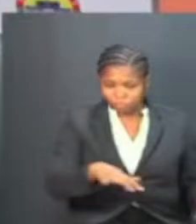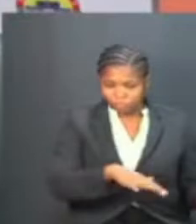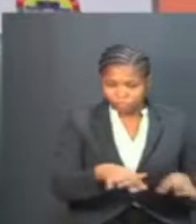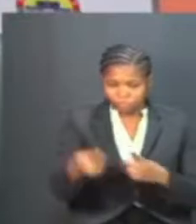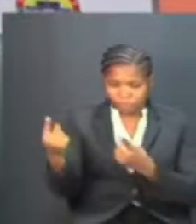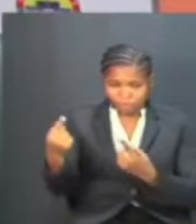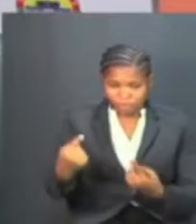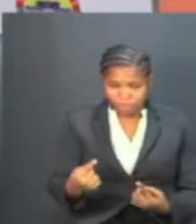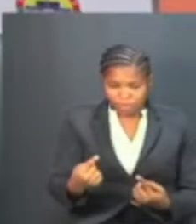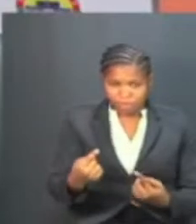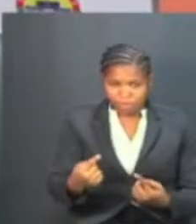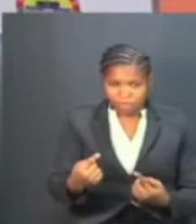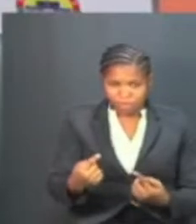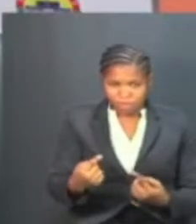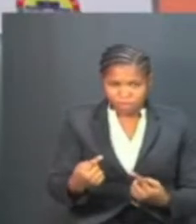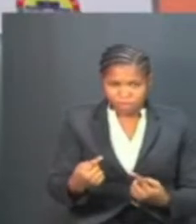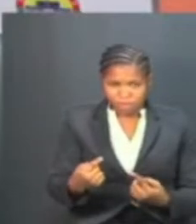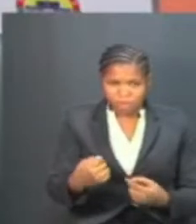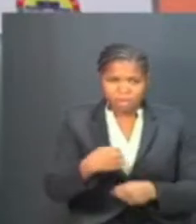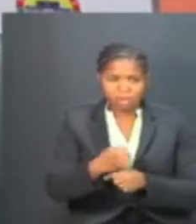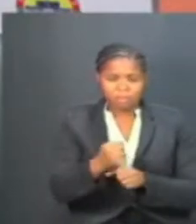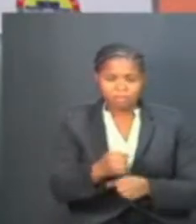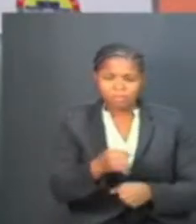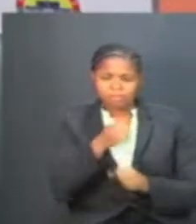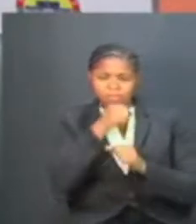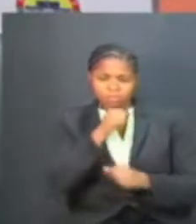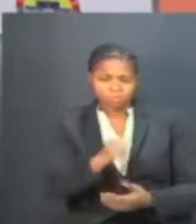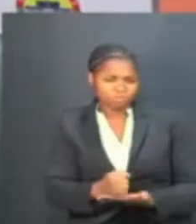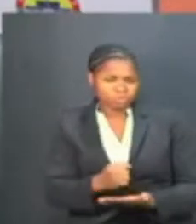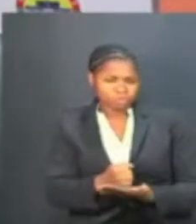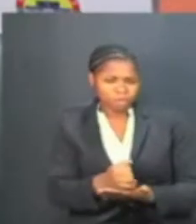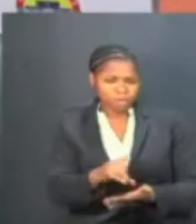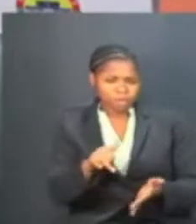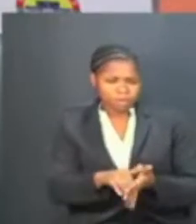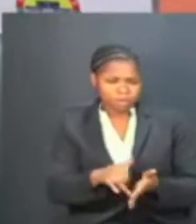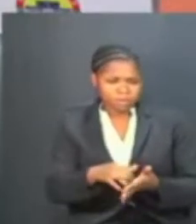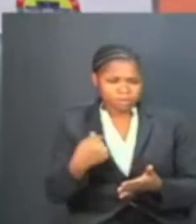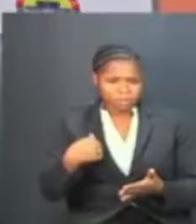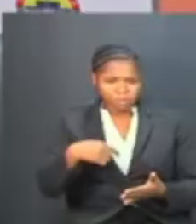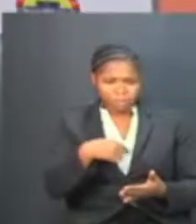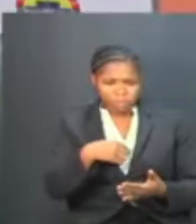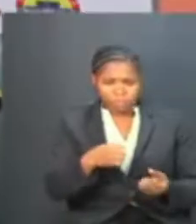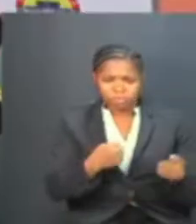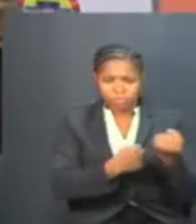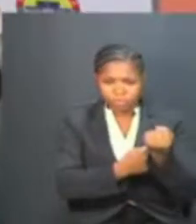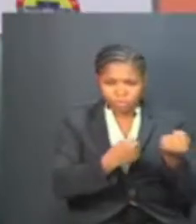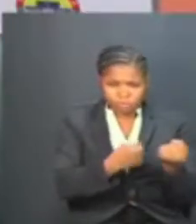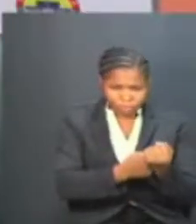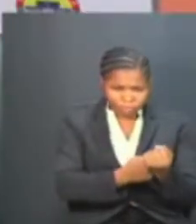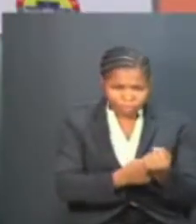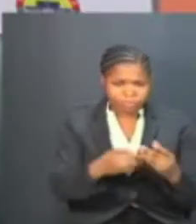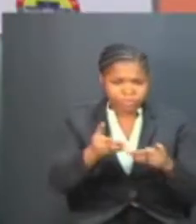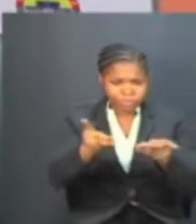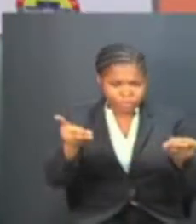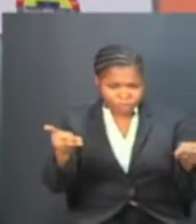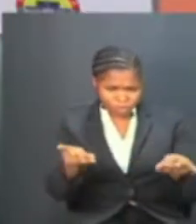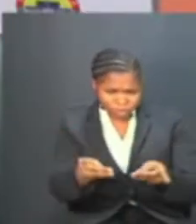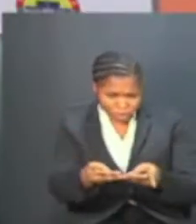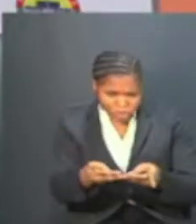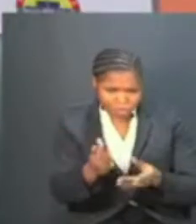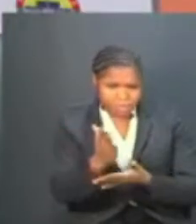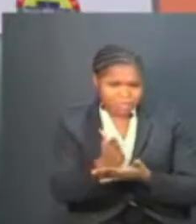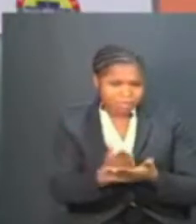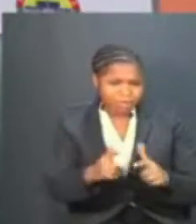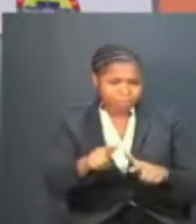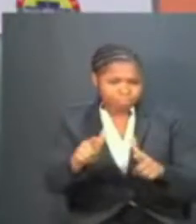support our various assemblies, to at least identify some group of persons, both men